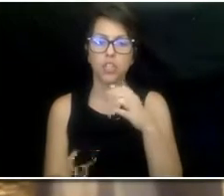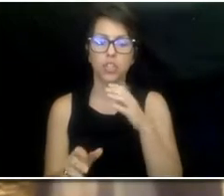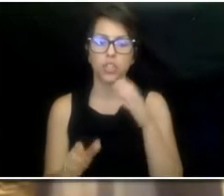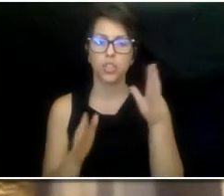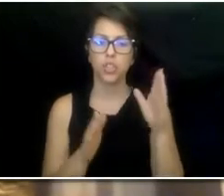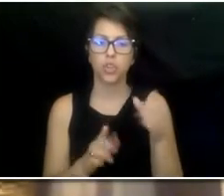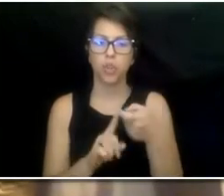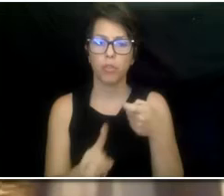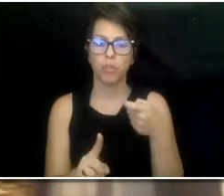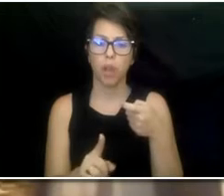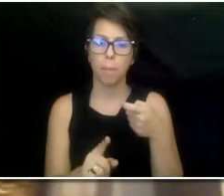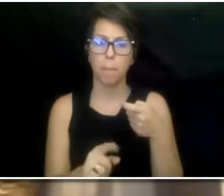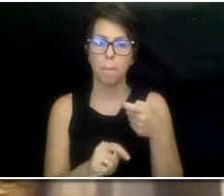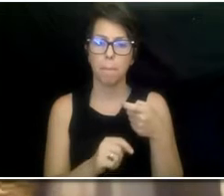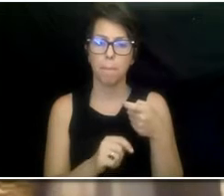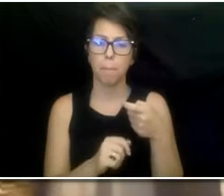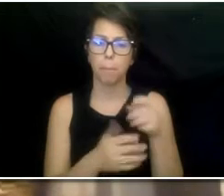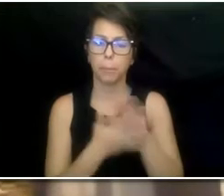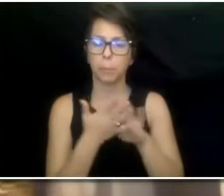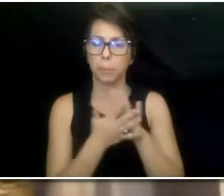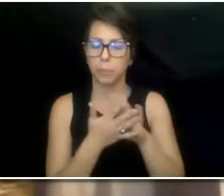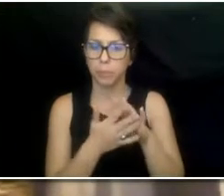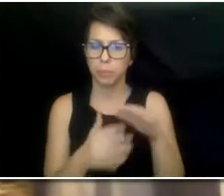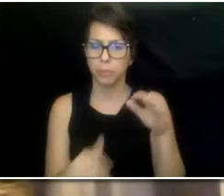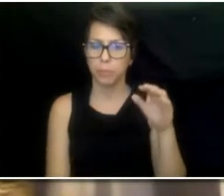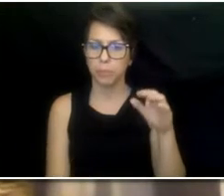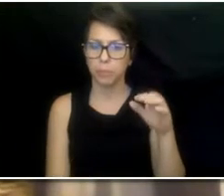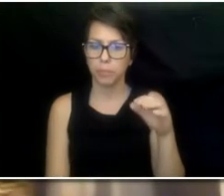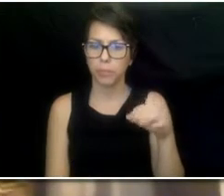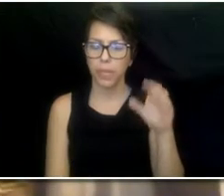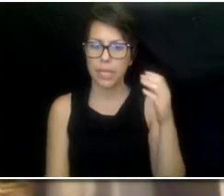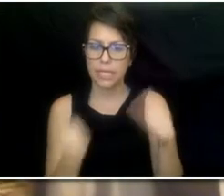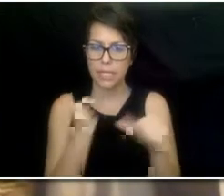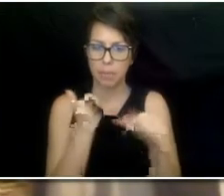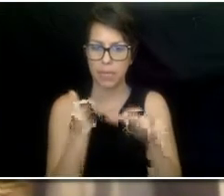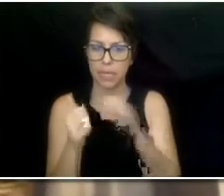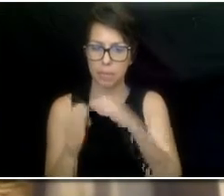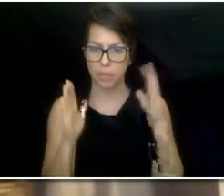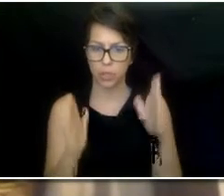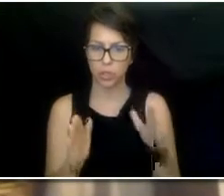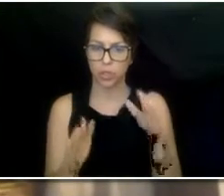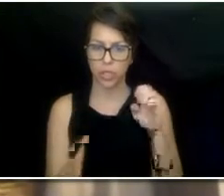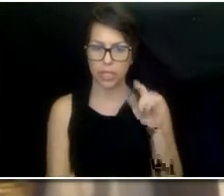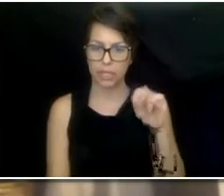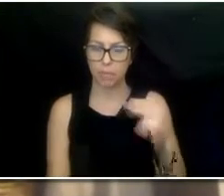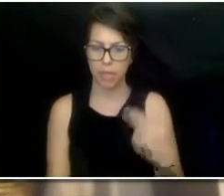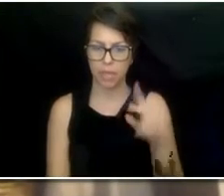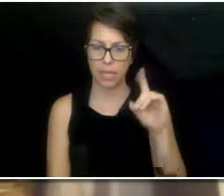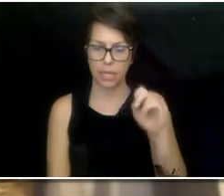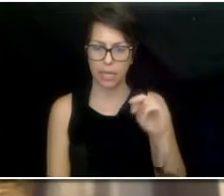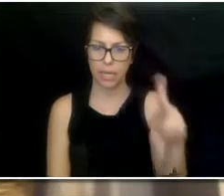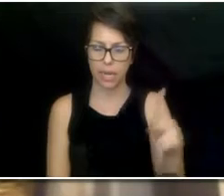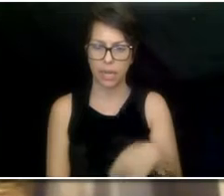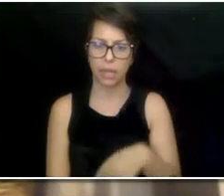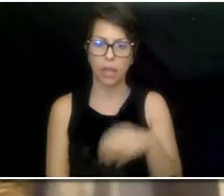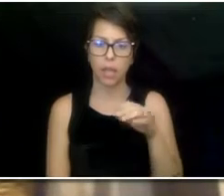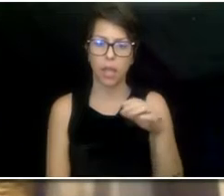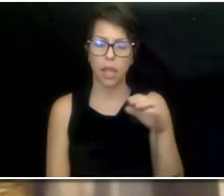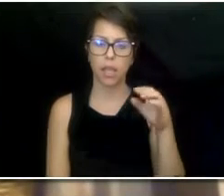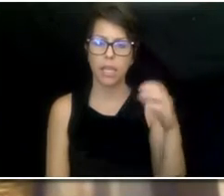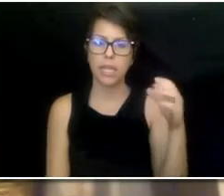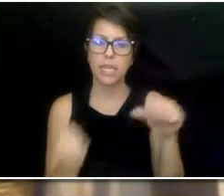intergo governmental and legislative affairs Aon drinkwater from DSS if you can please raise your right hand for the